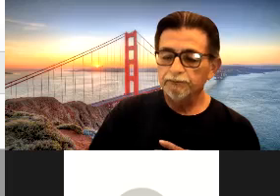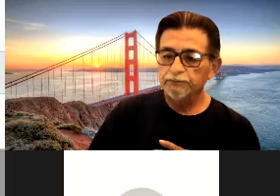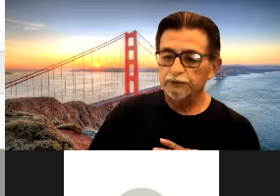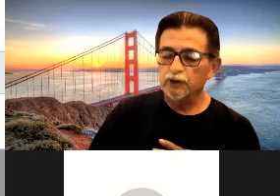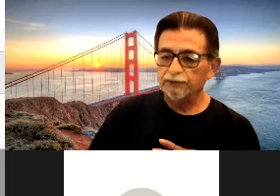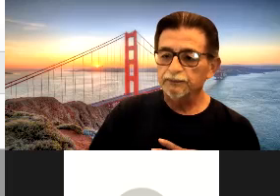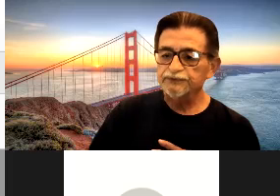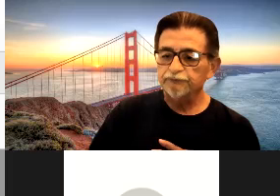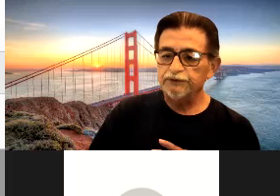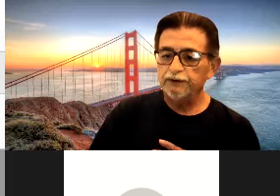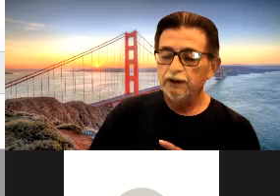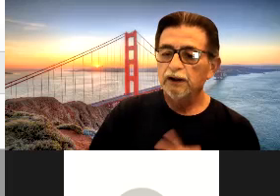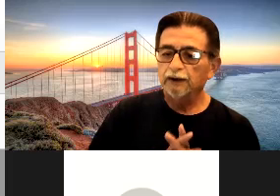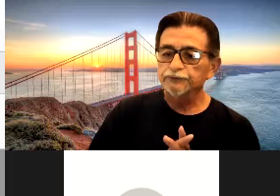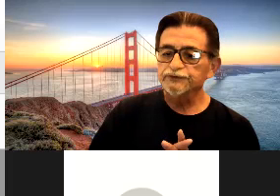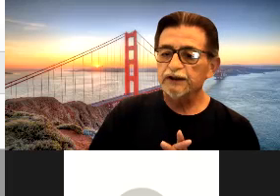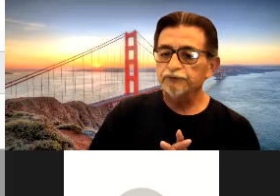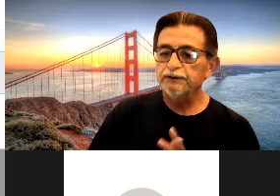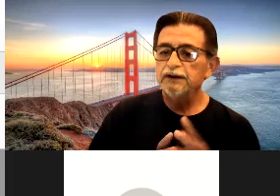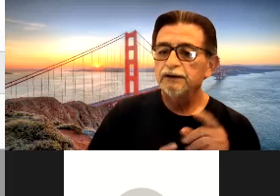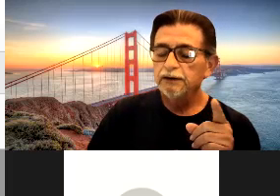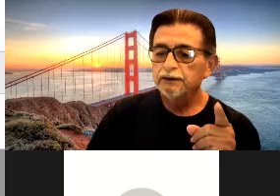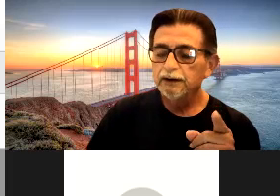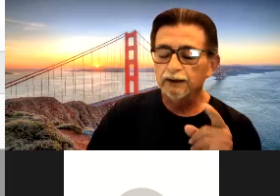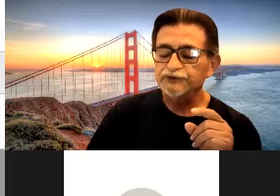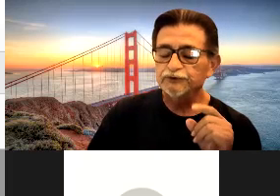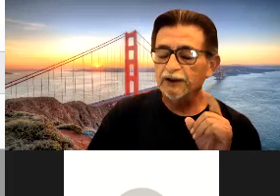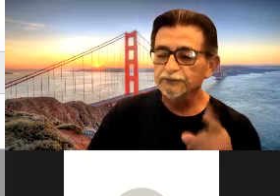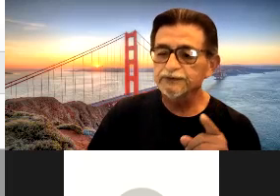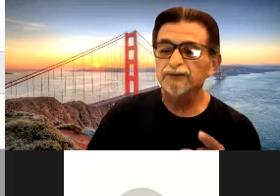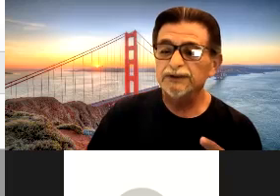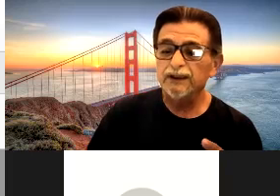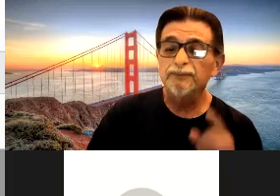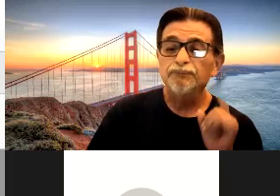electrons, atomic number 17. Of those 17,